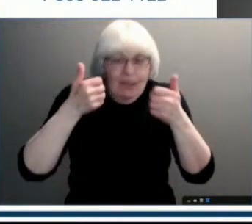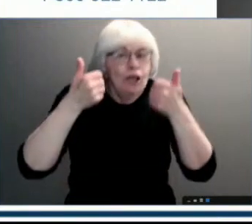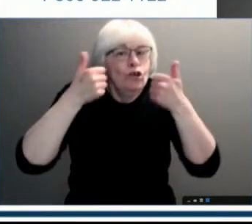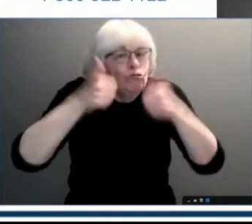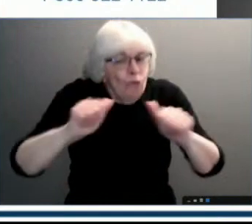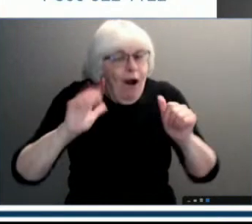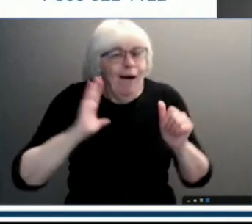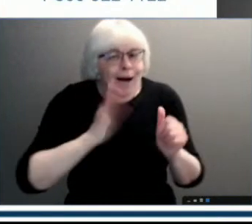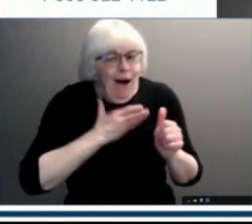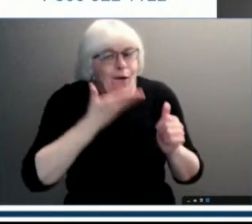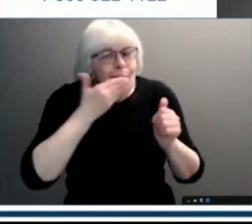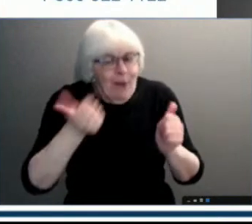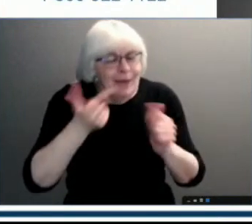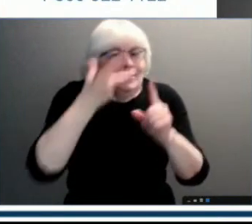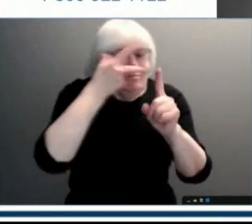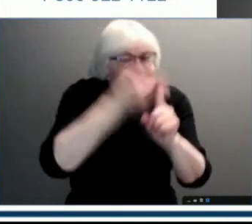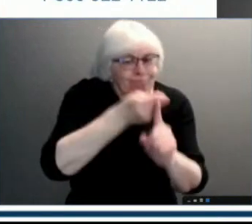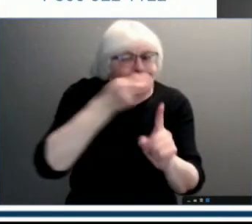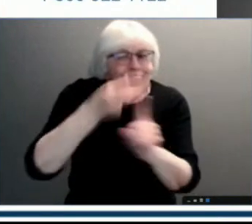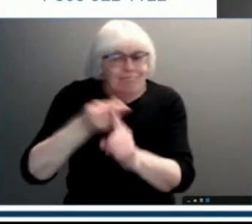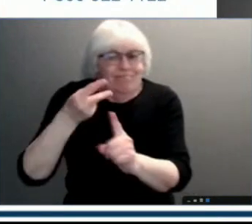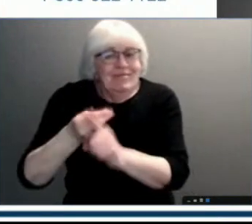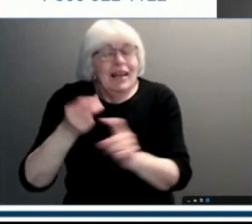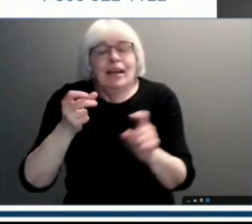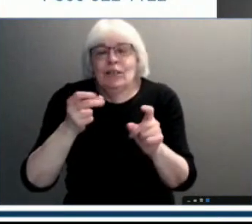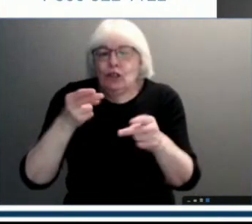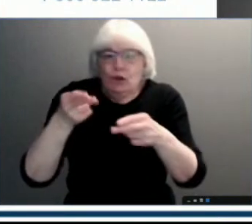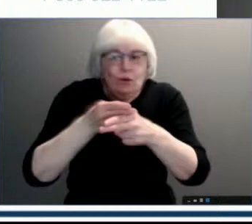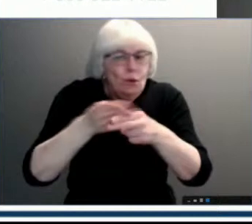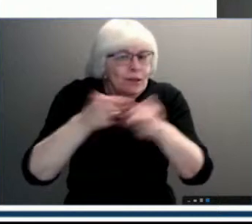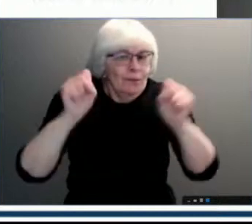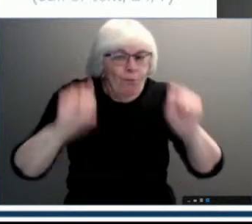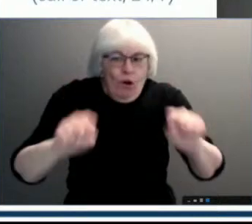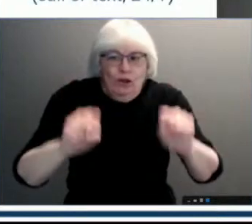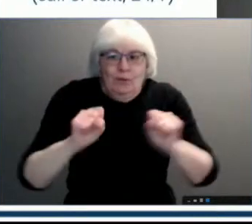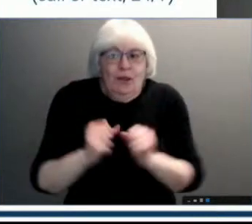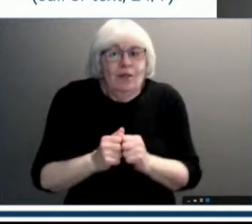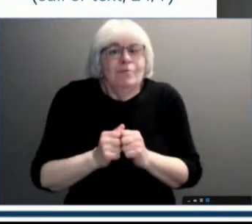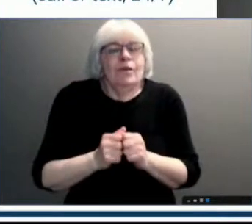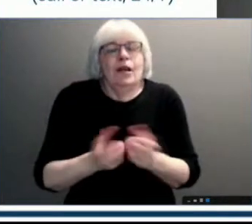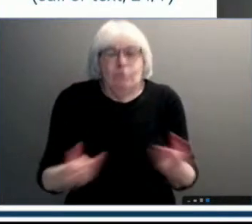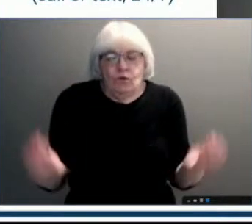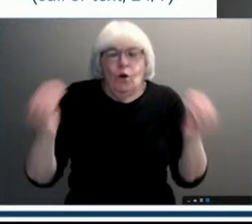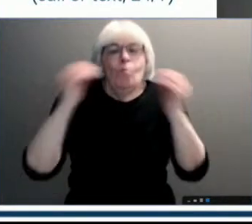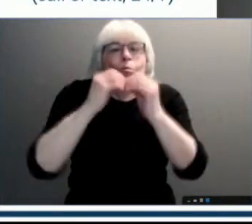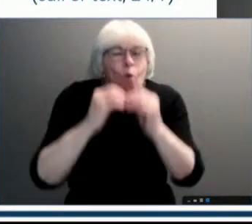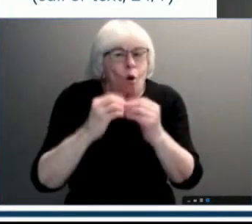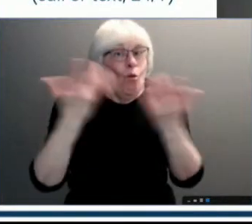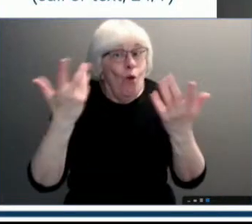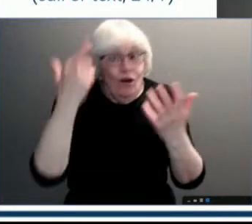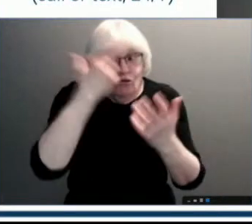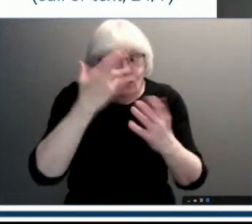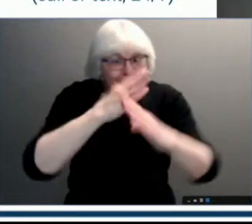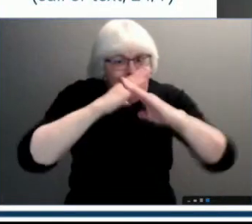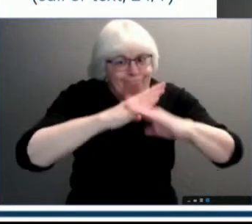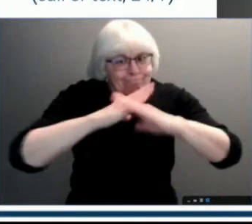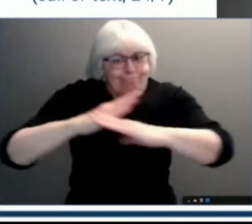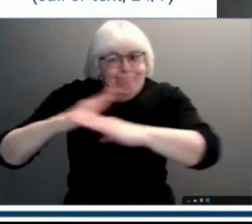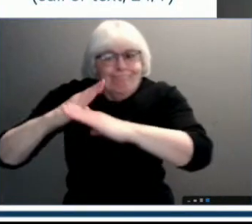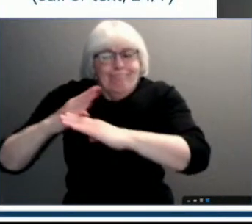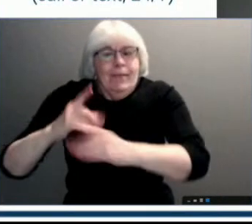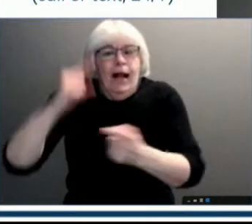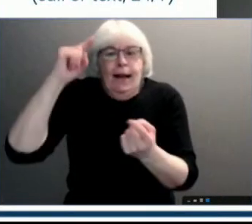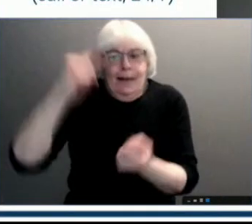as possible, we are getting additional protection against severe disease, but more importantly, we're really reducing the chance